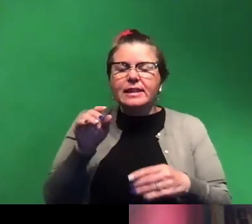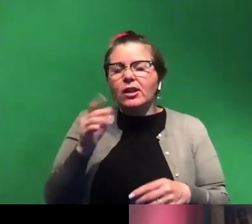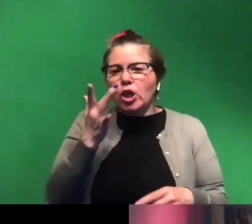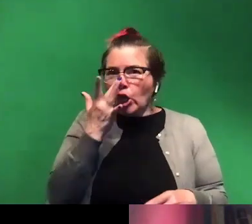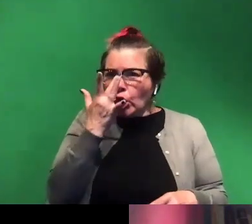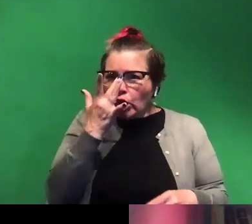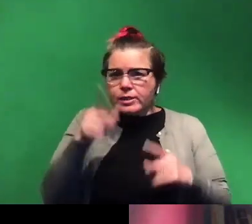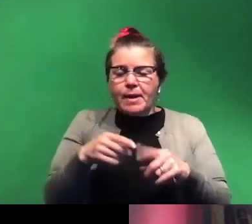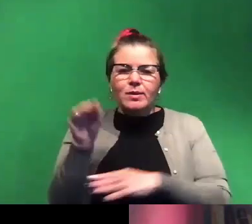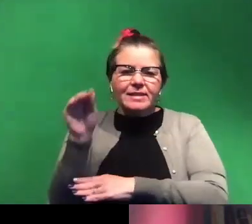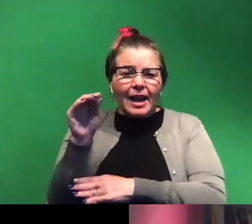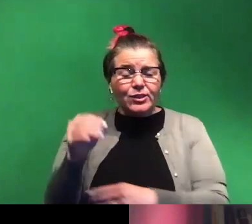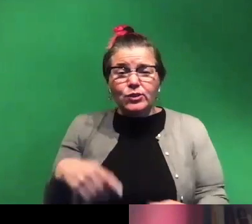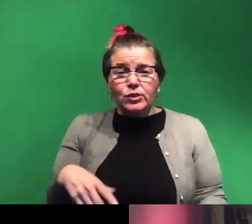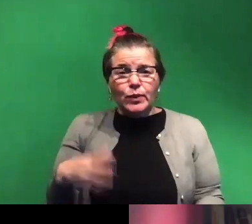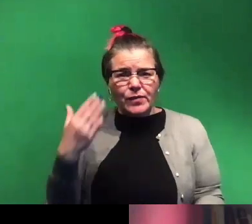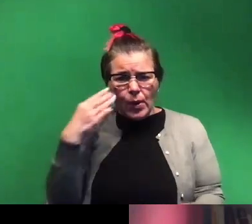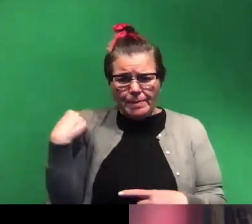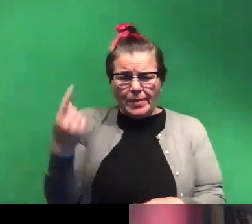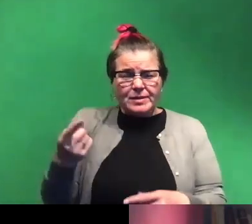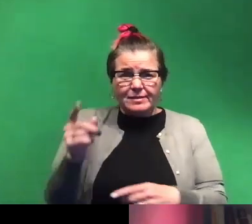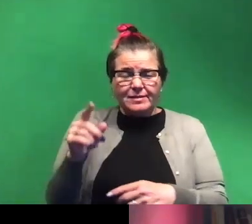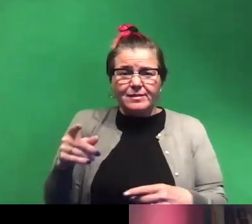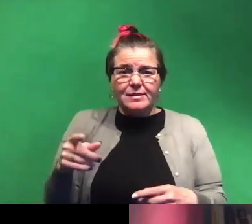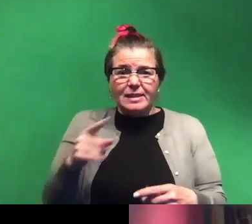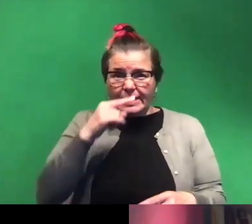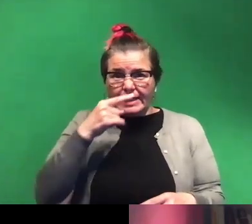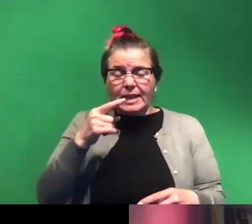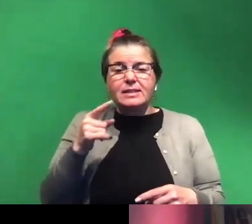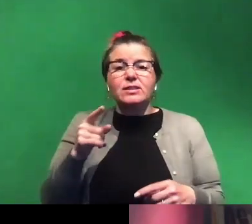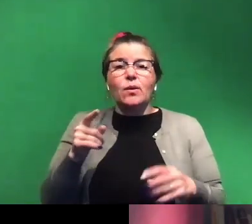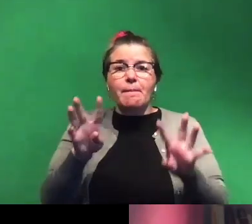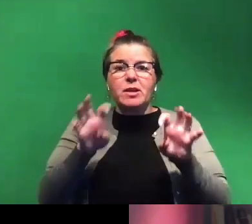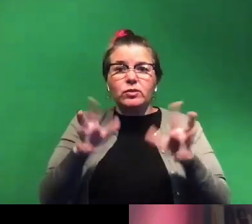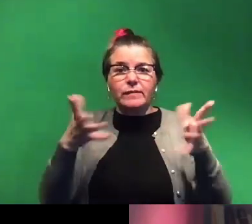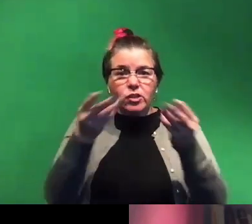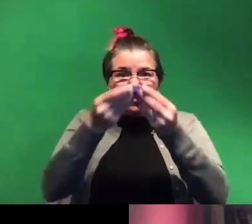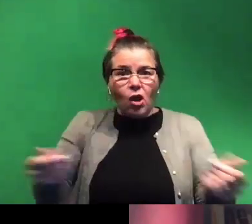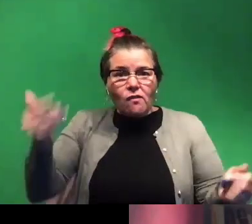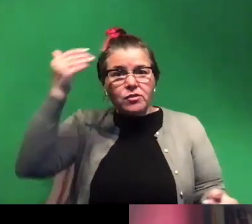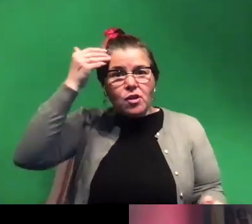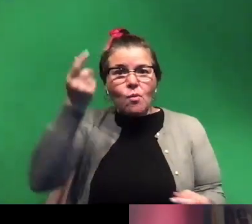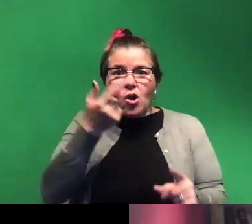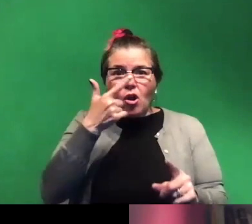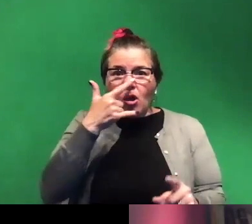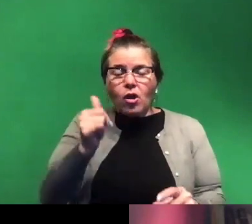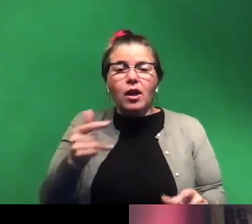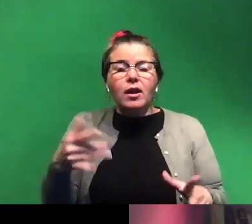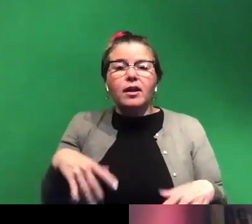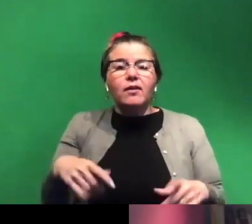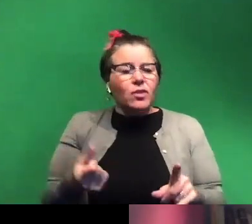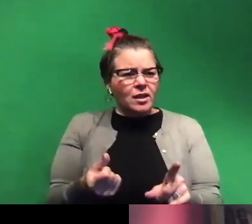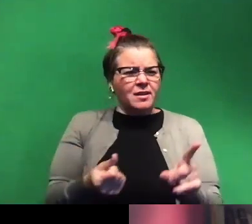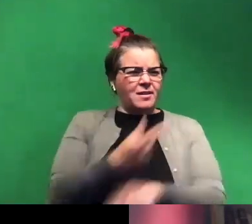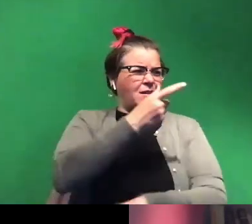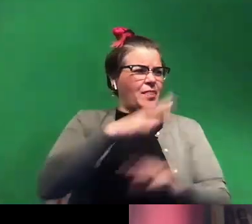we've all known about this animal since we were kids. So to see it like mystery finally solved, and it to be totally like left field of what we were